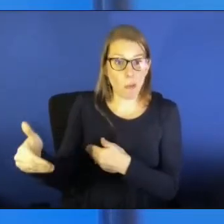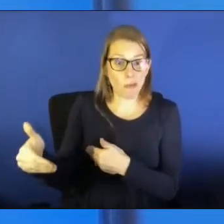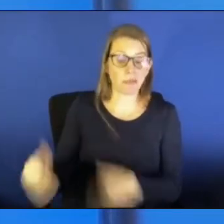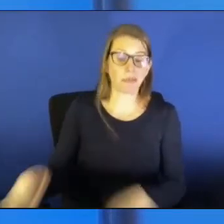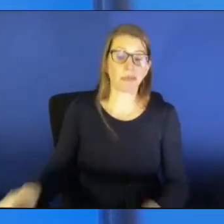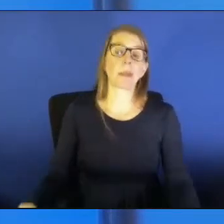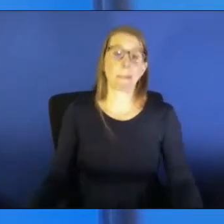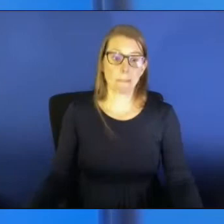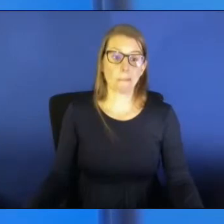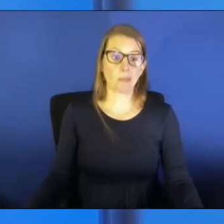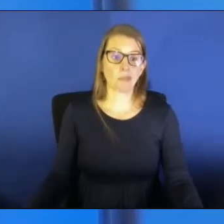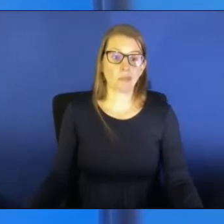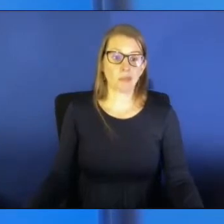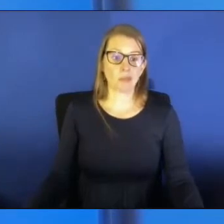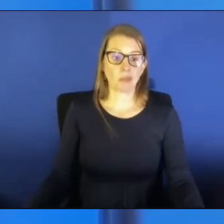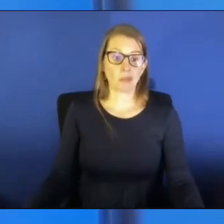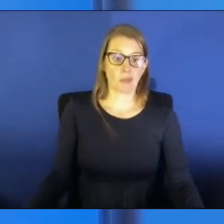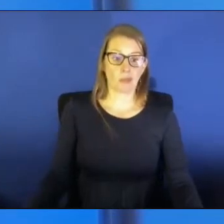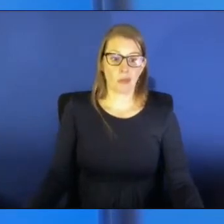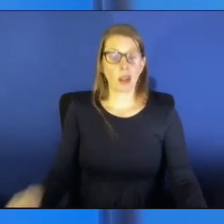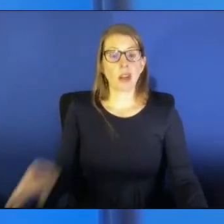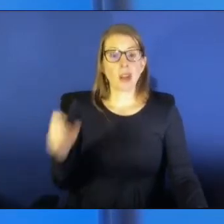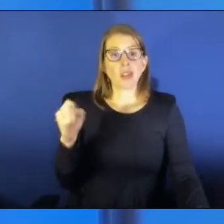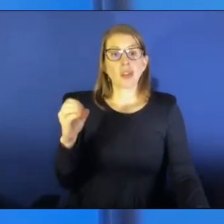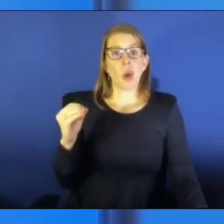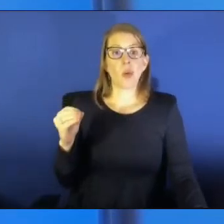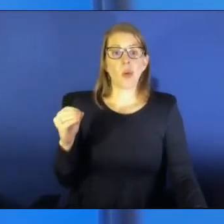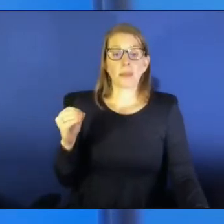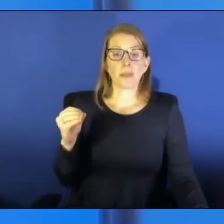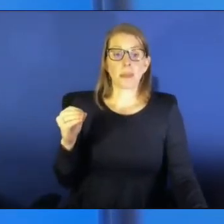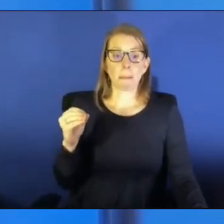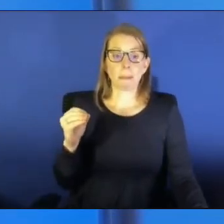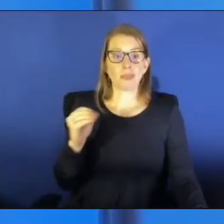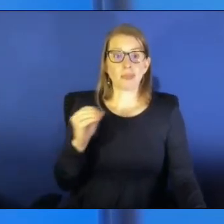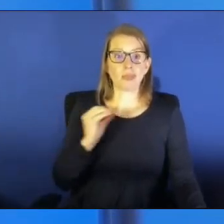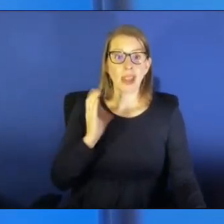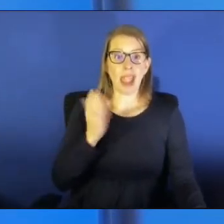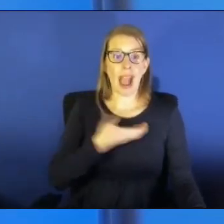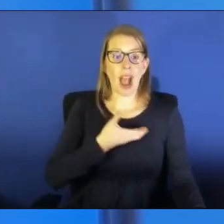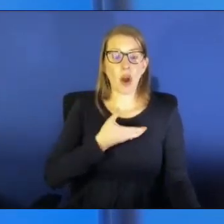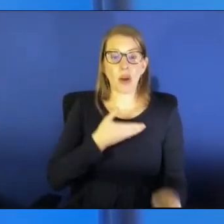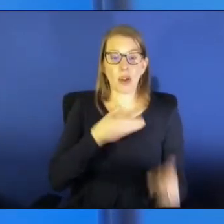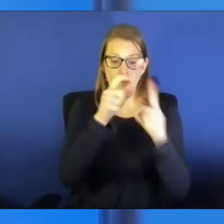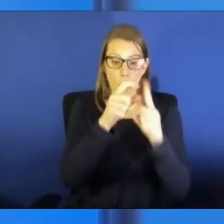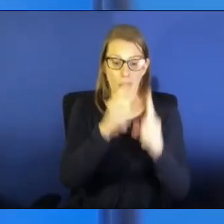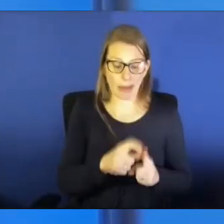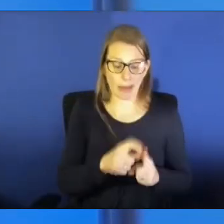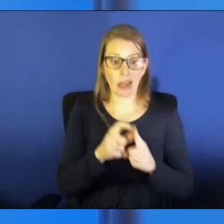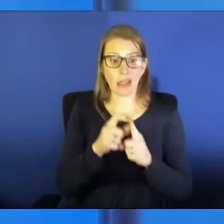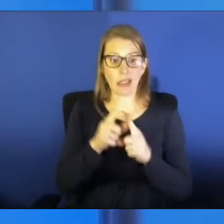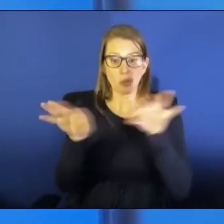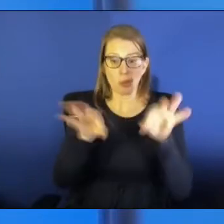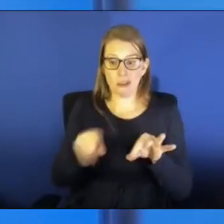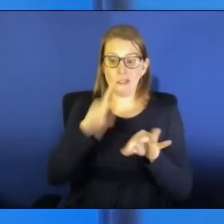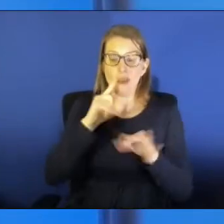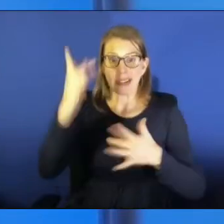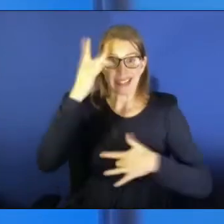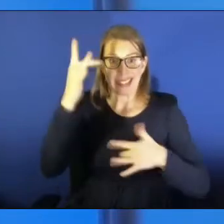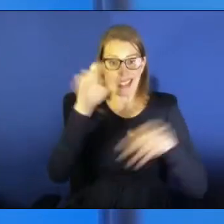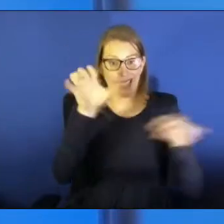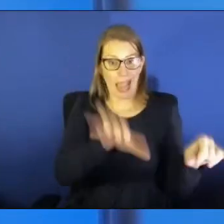shared vocabulary and a shared approach to the treatment of disease. It just turns out that I